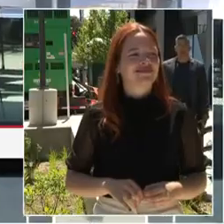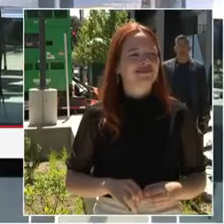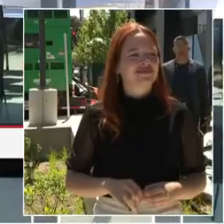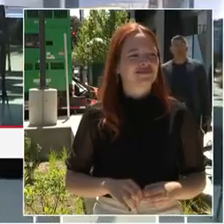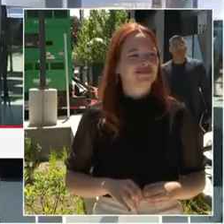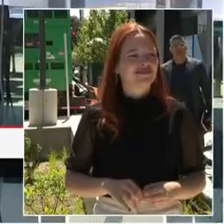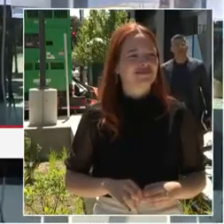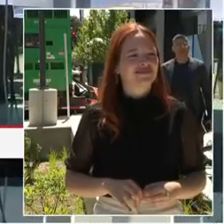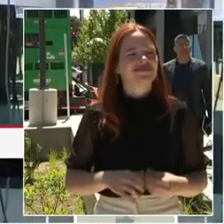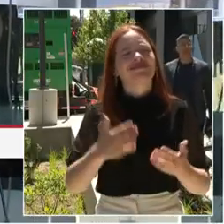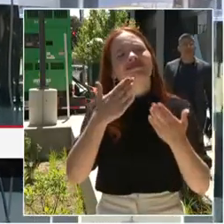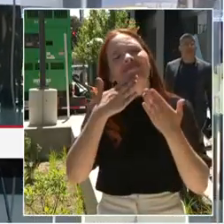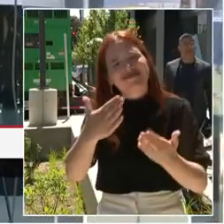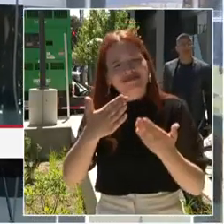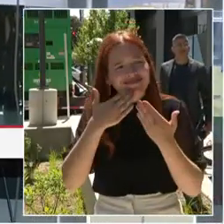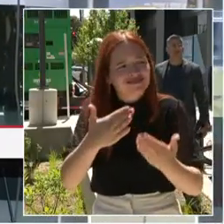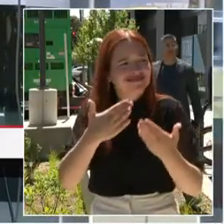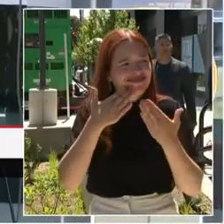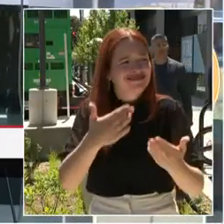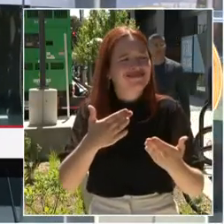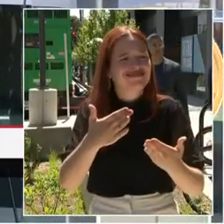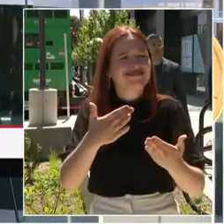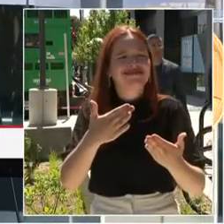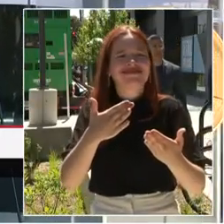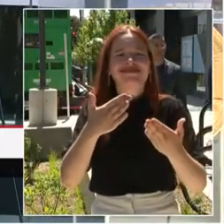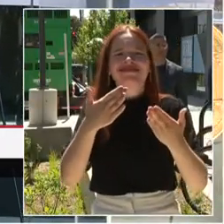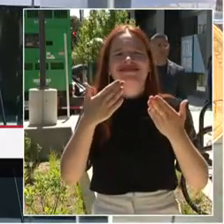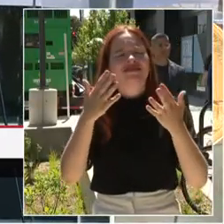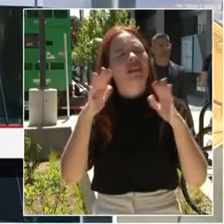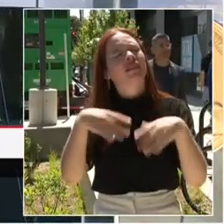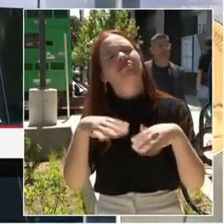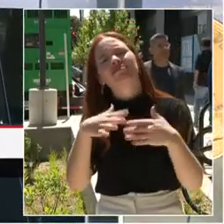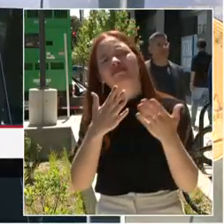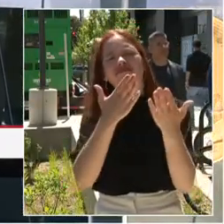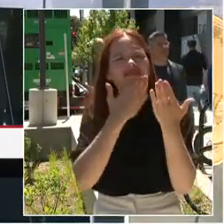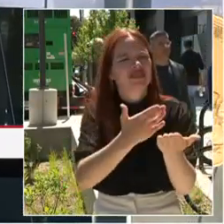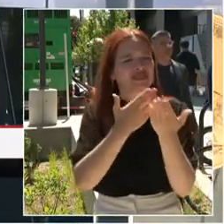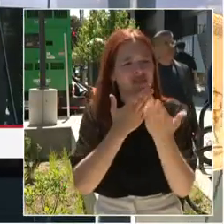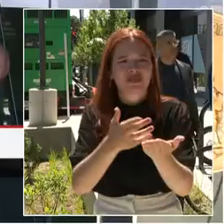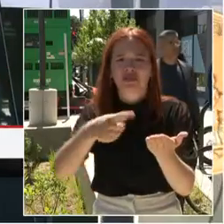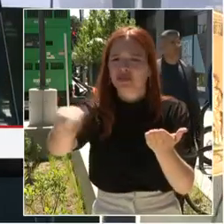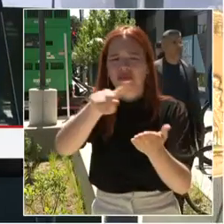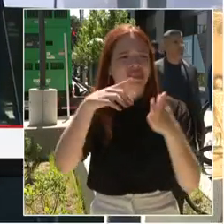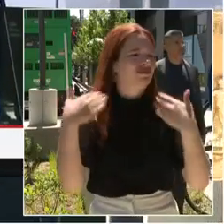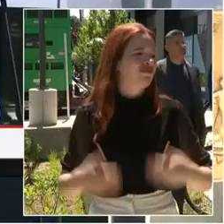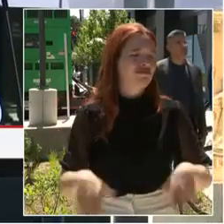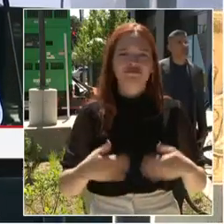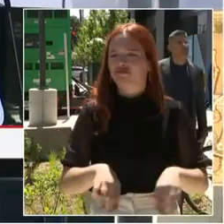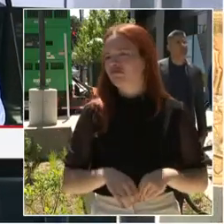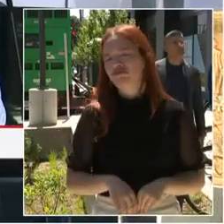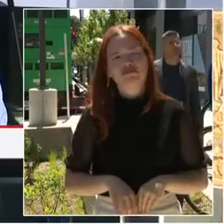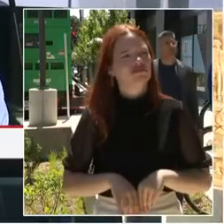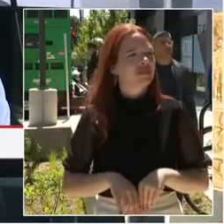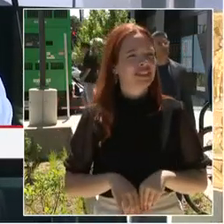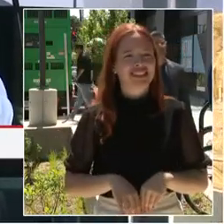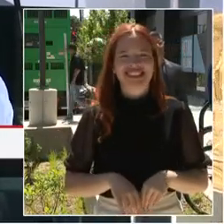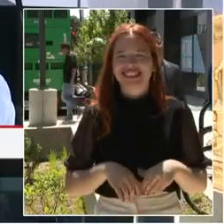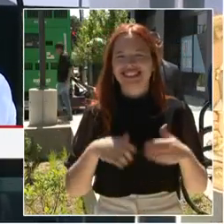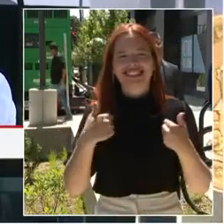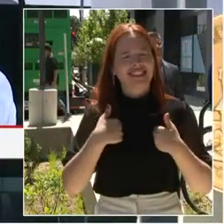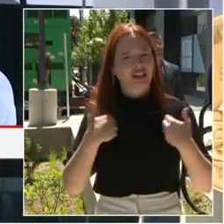Thank you very much, Sheila. Thank you very much. Thanks everybody for giving me the opportunity to do this now.